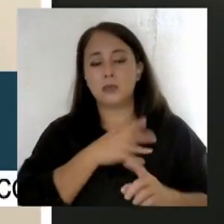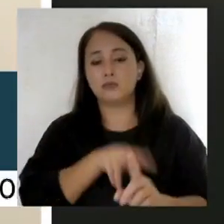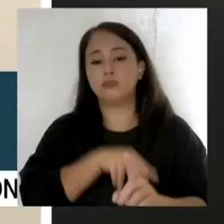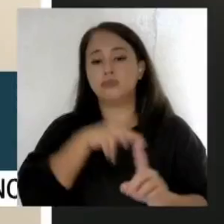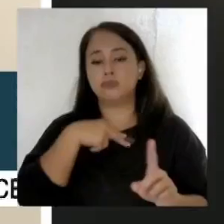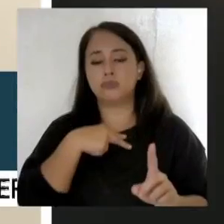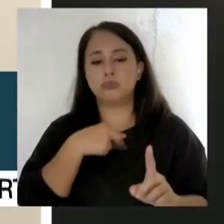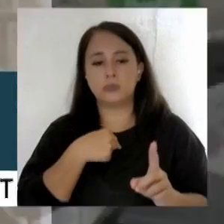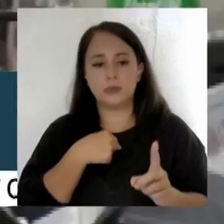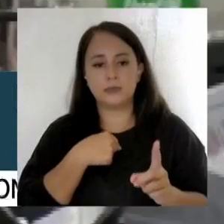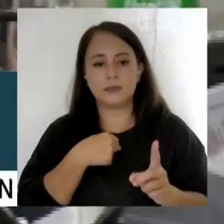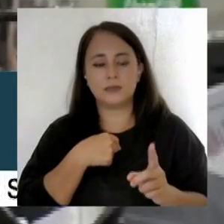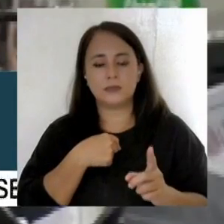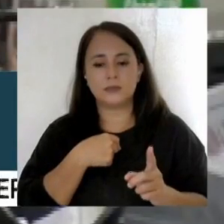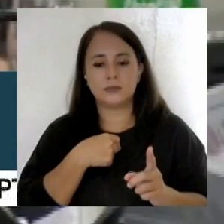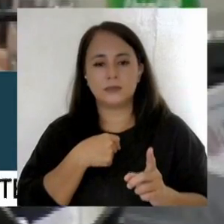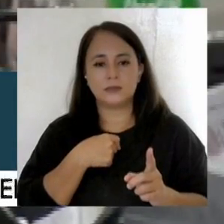that